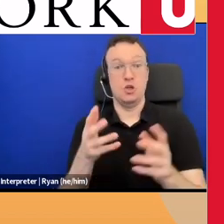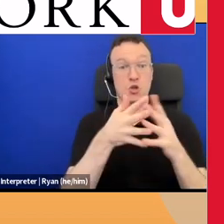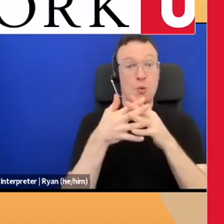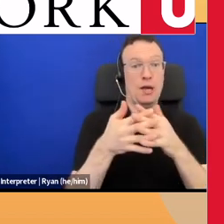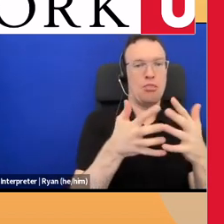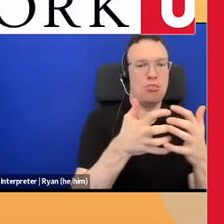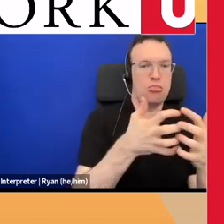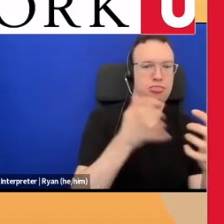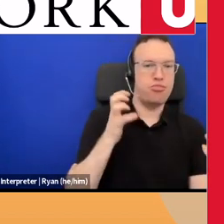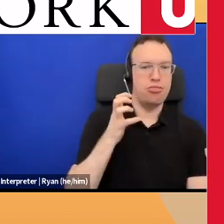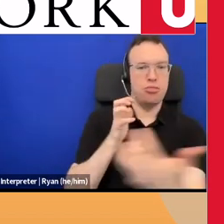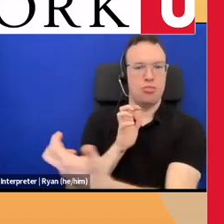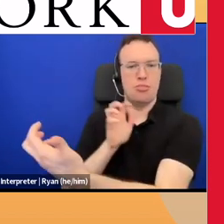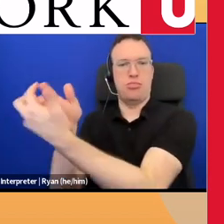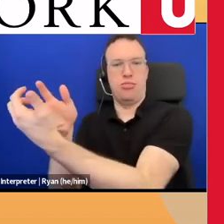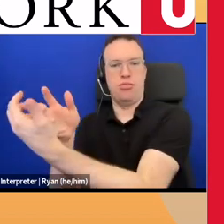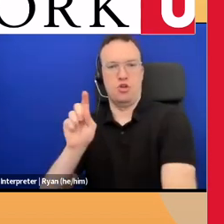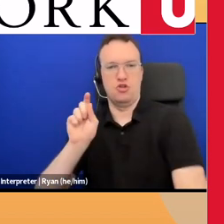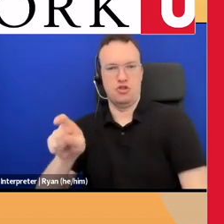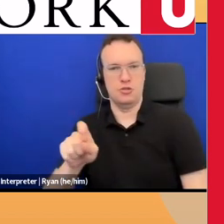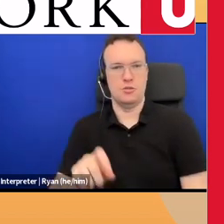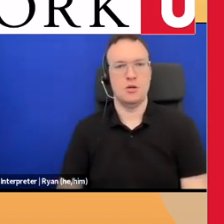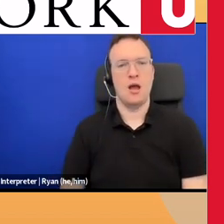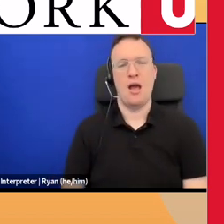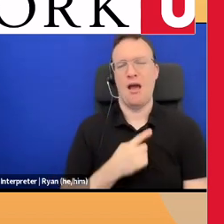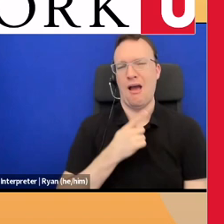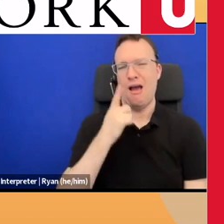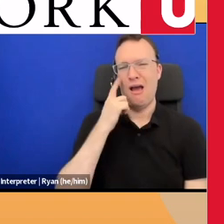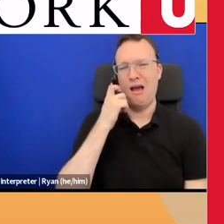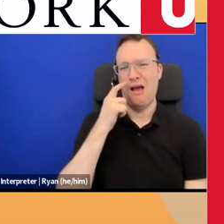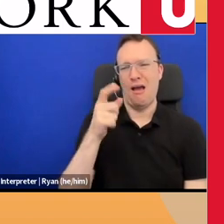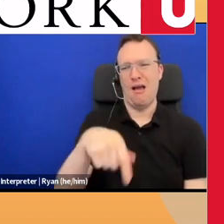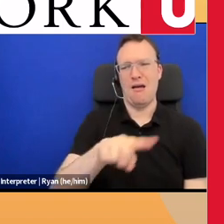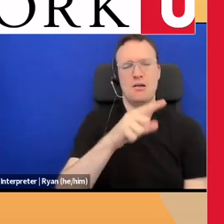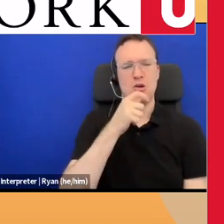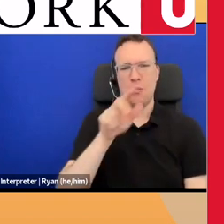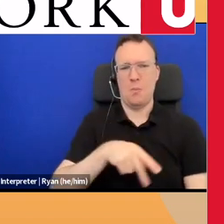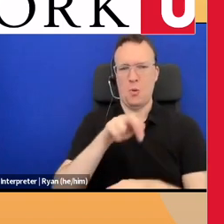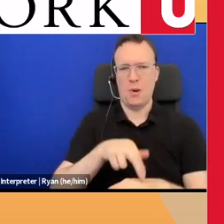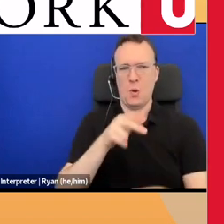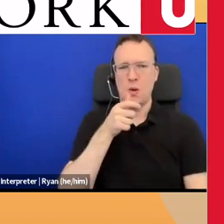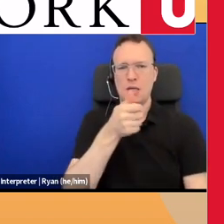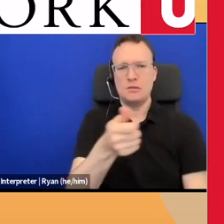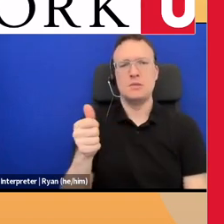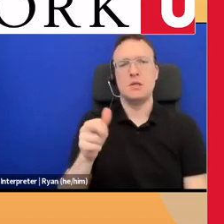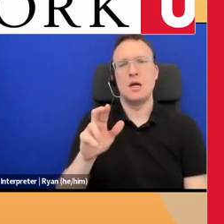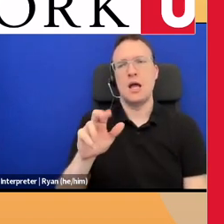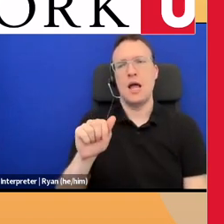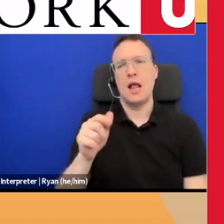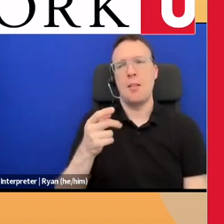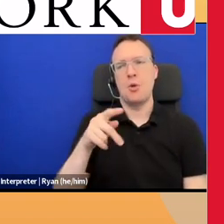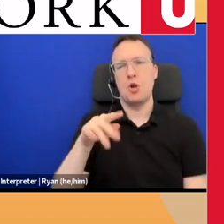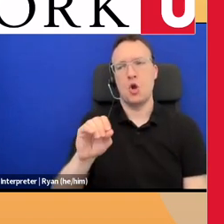Ricans. But I suspect that these are not the Puerto Ricans that Alberto Blanco